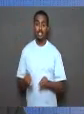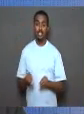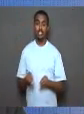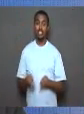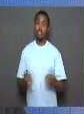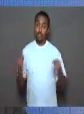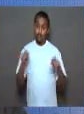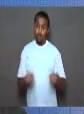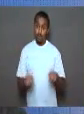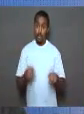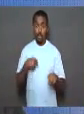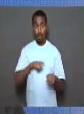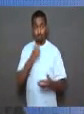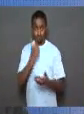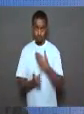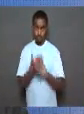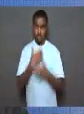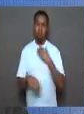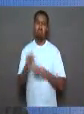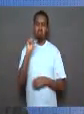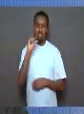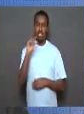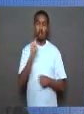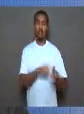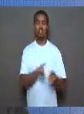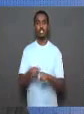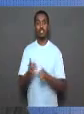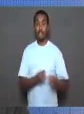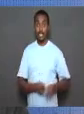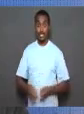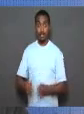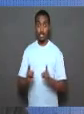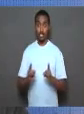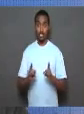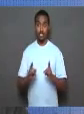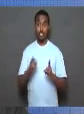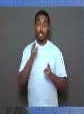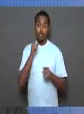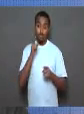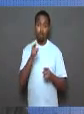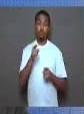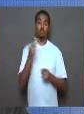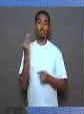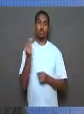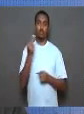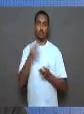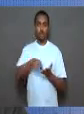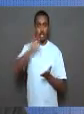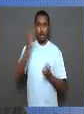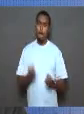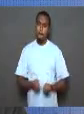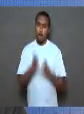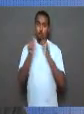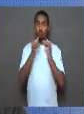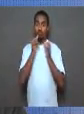Students, today you discussed some of the different strategies that you can use to